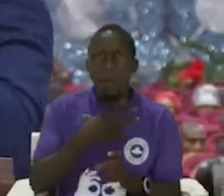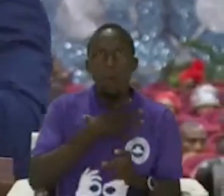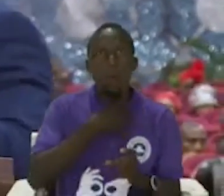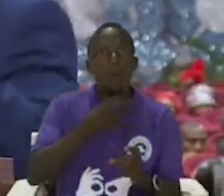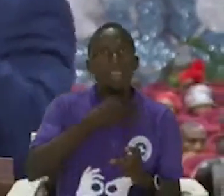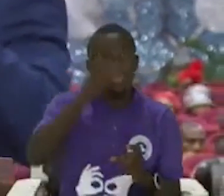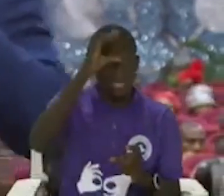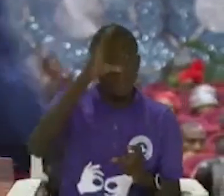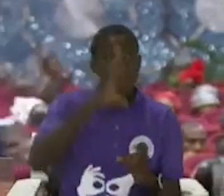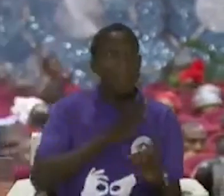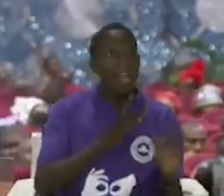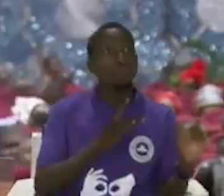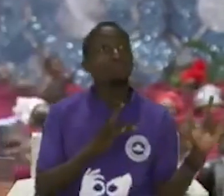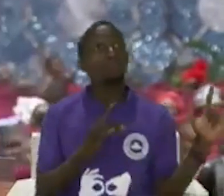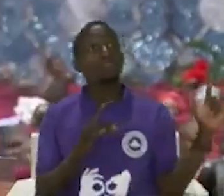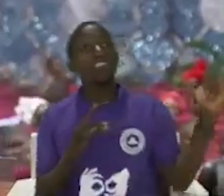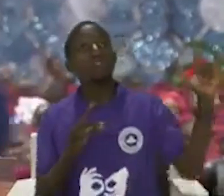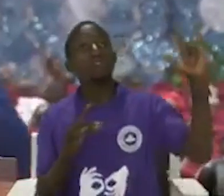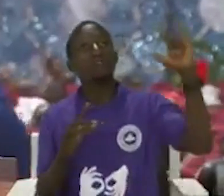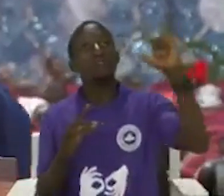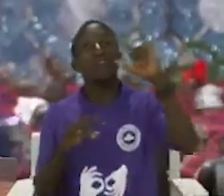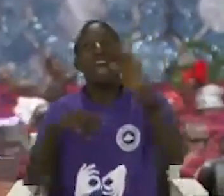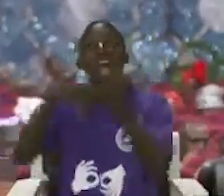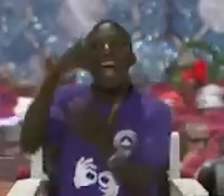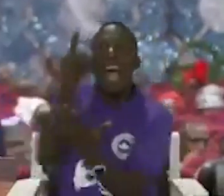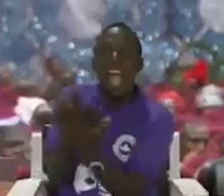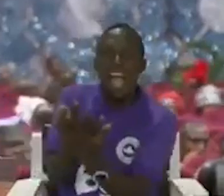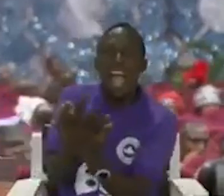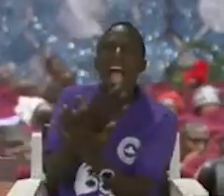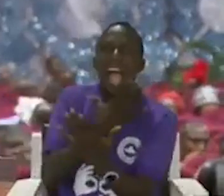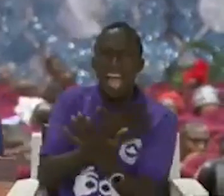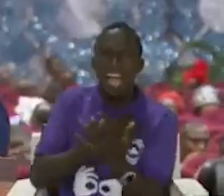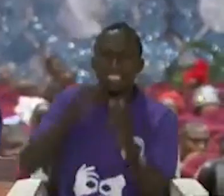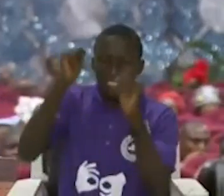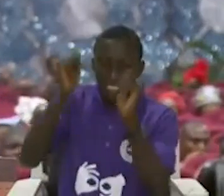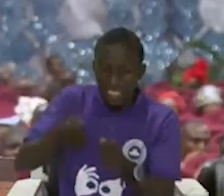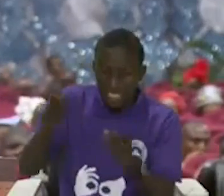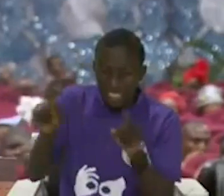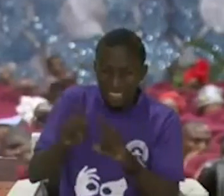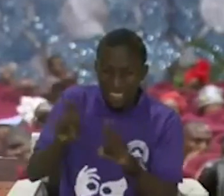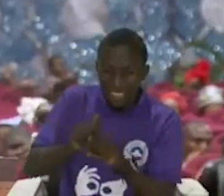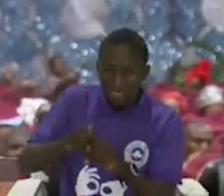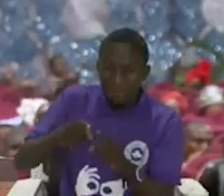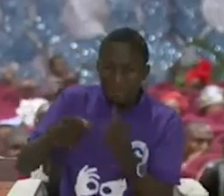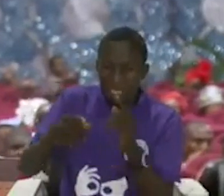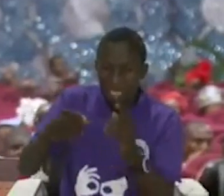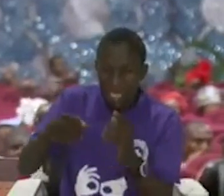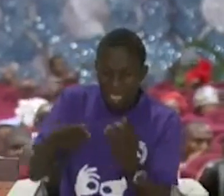miles and come to the same place and dig the same ground and find oil.